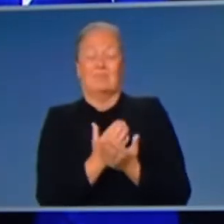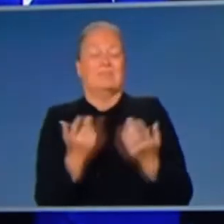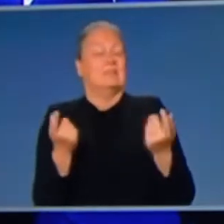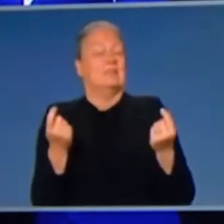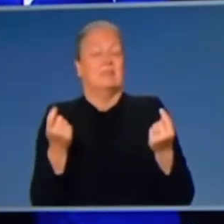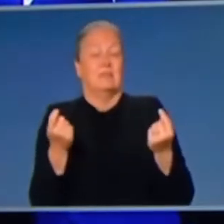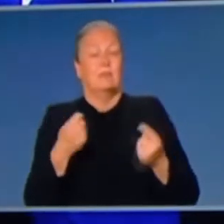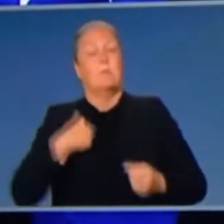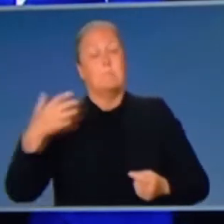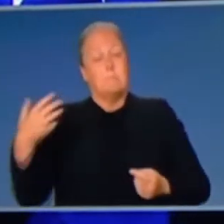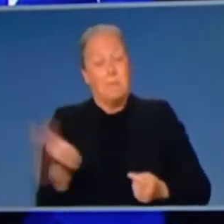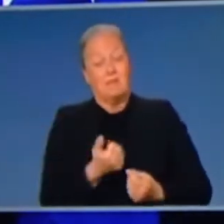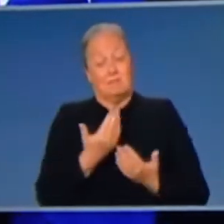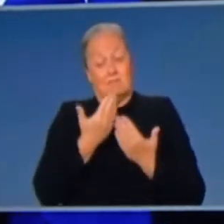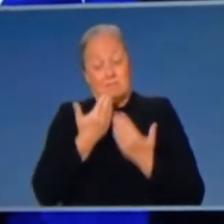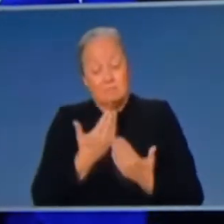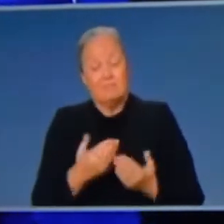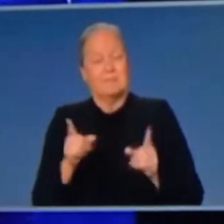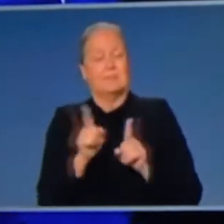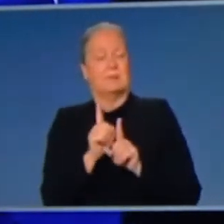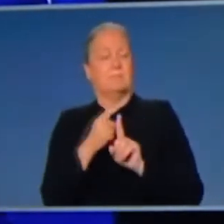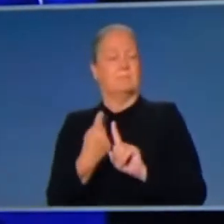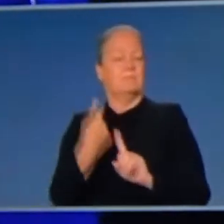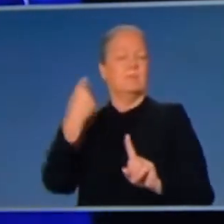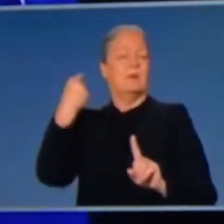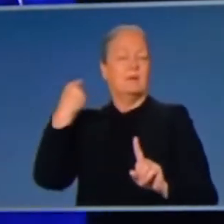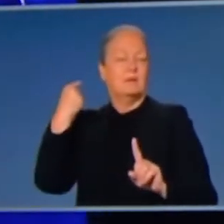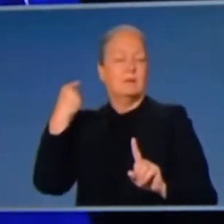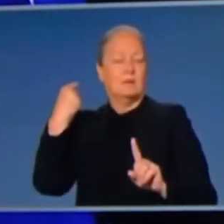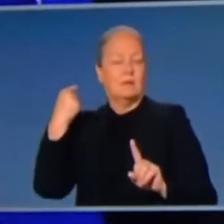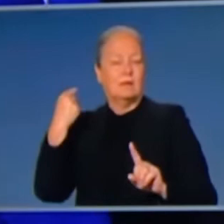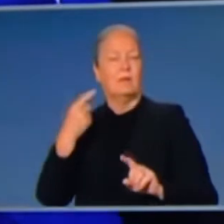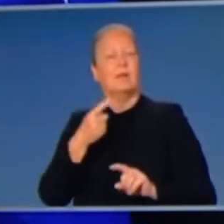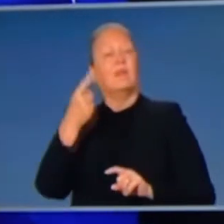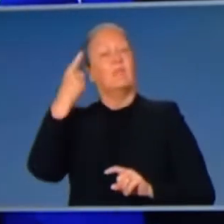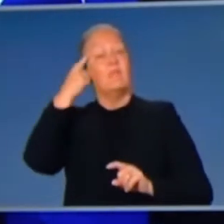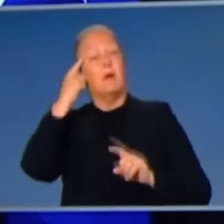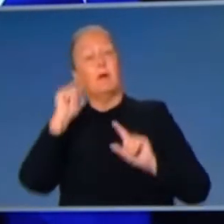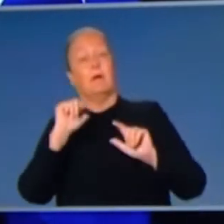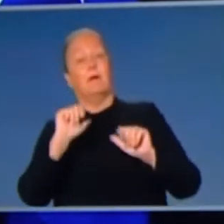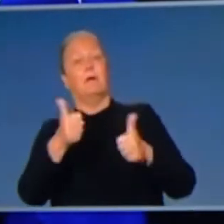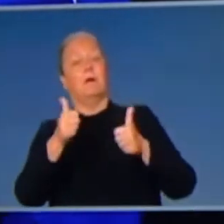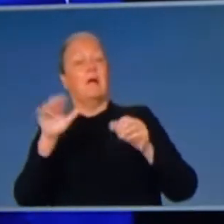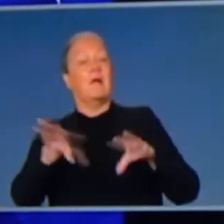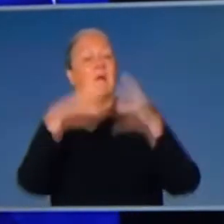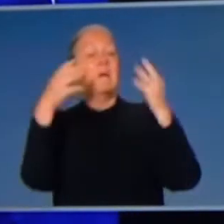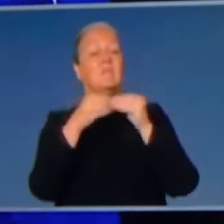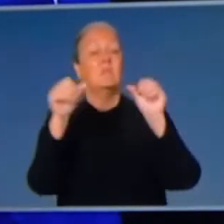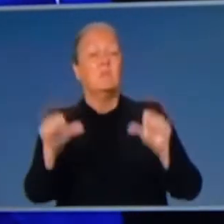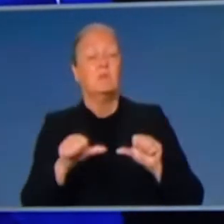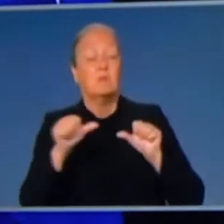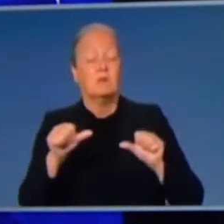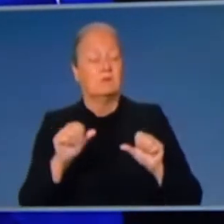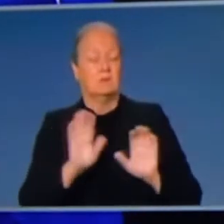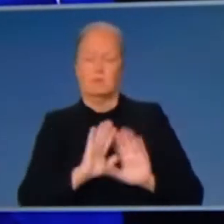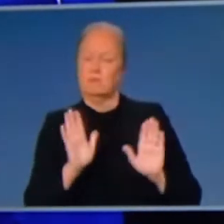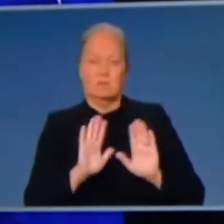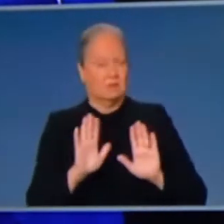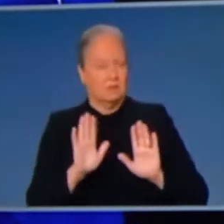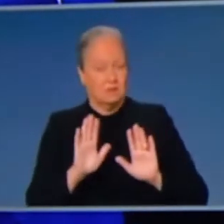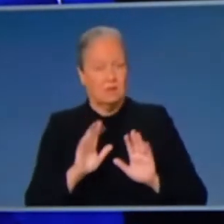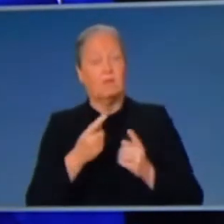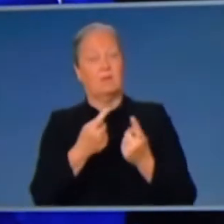how we get through this, but there is still quite a journey ahead. So we need to just continue to adjust and